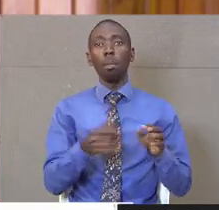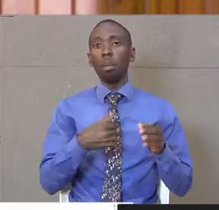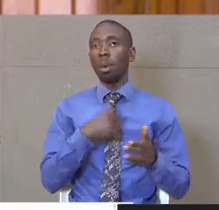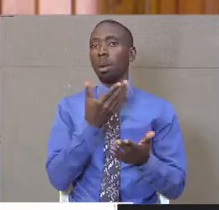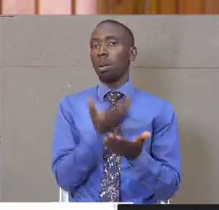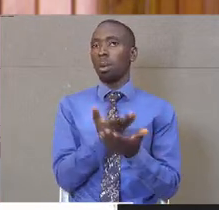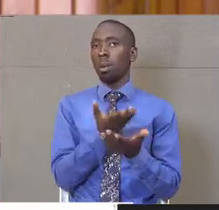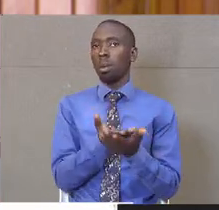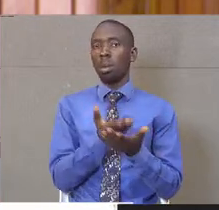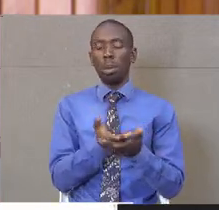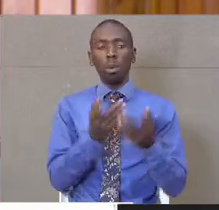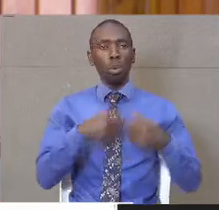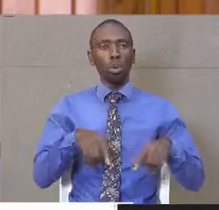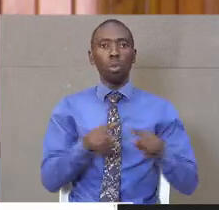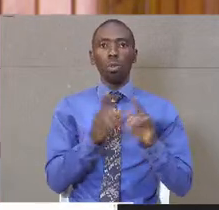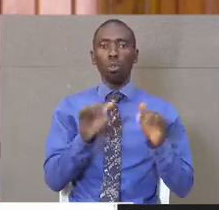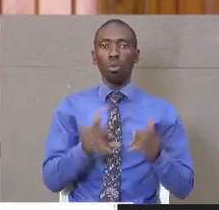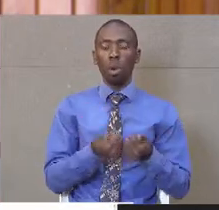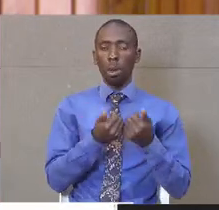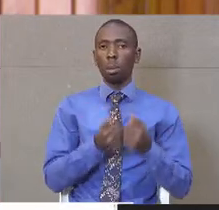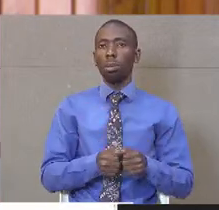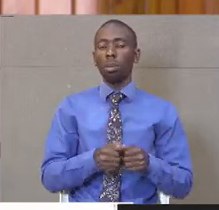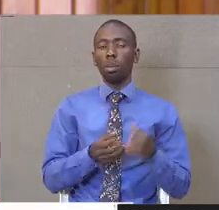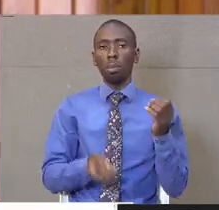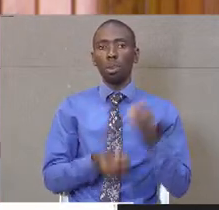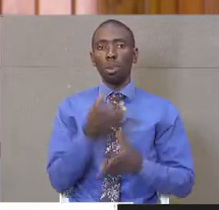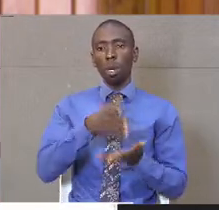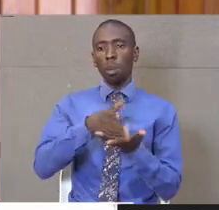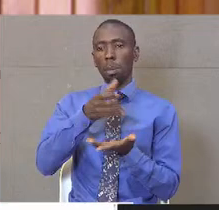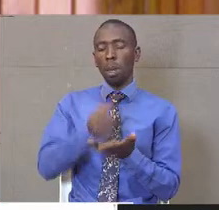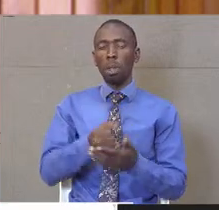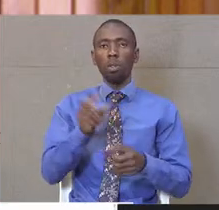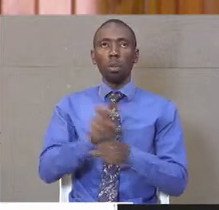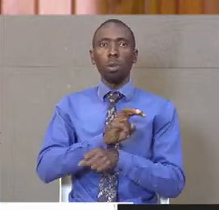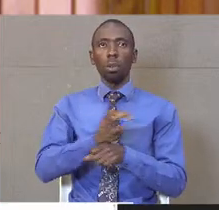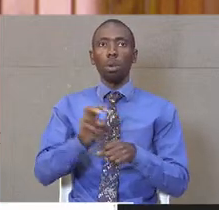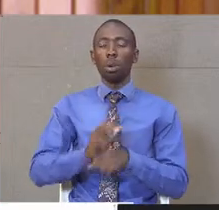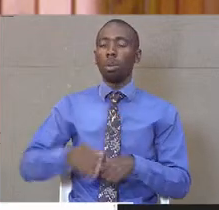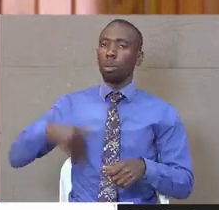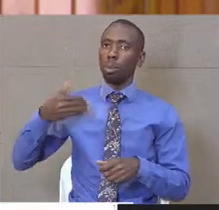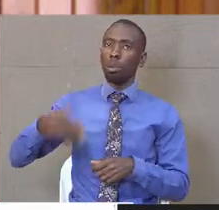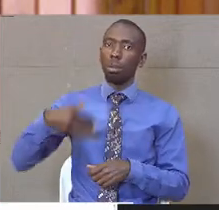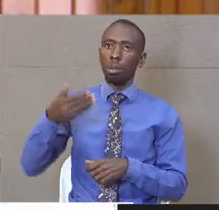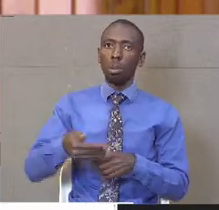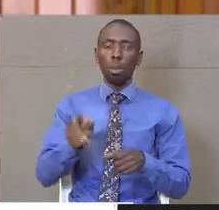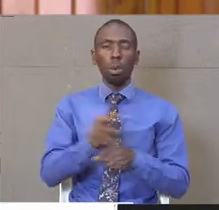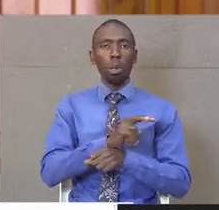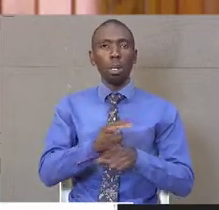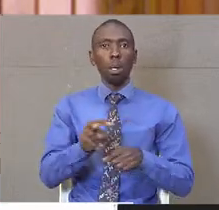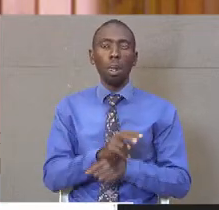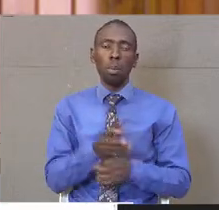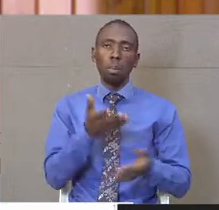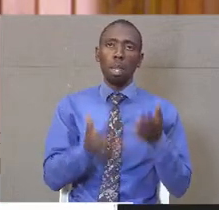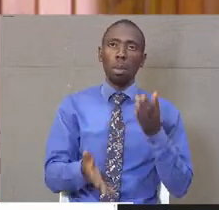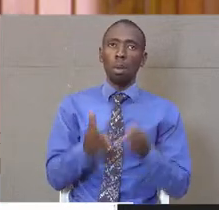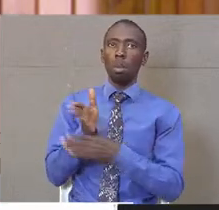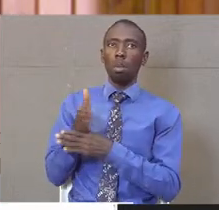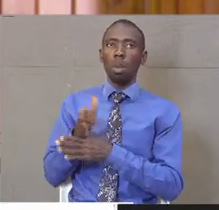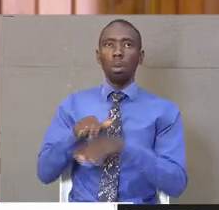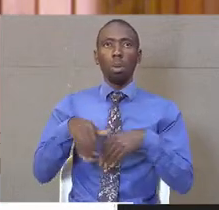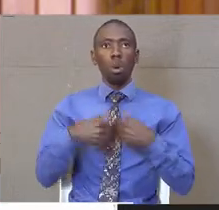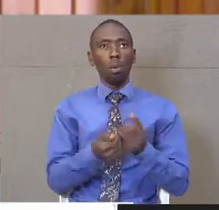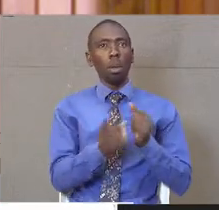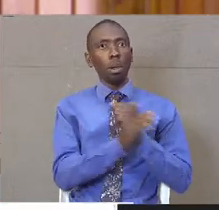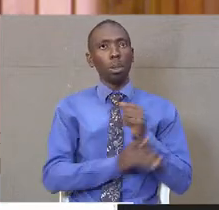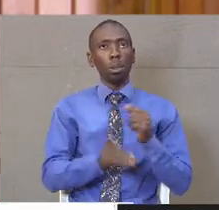look into a budget for monitoring, consistent monitoring, either by the ministry or the district. I'm not sure